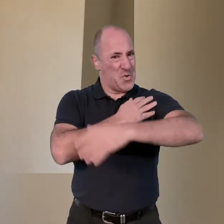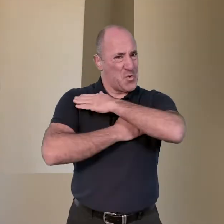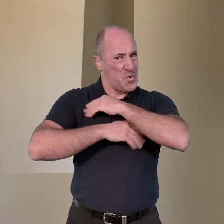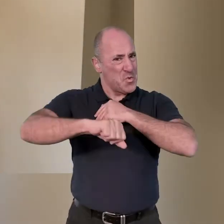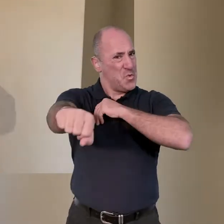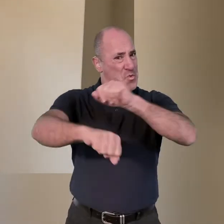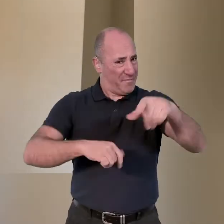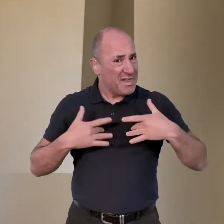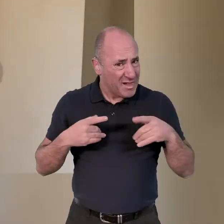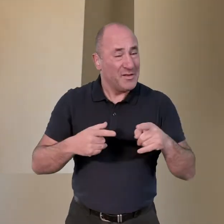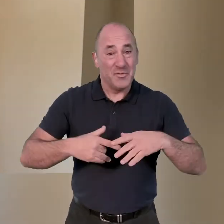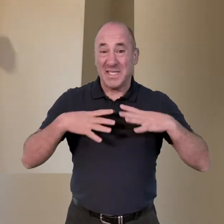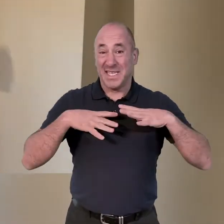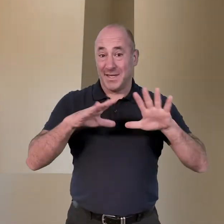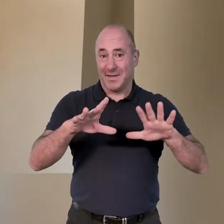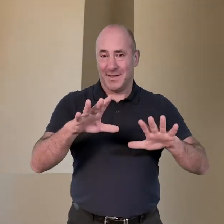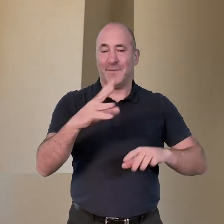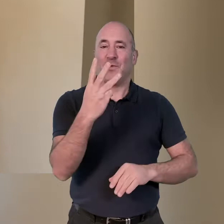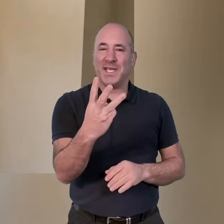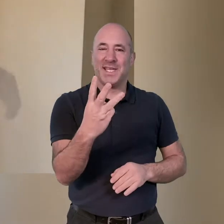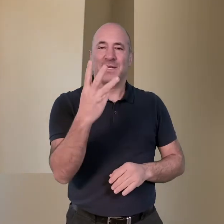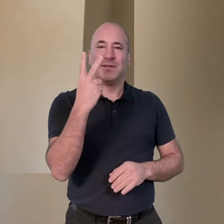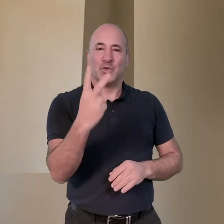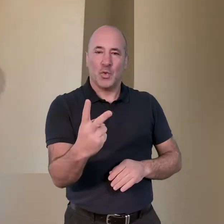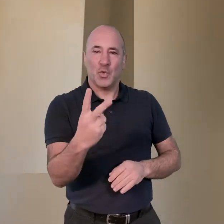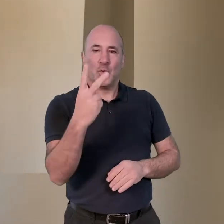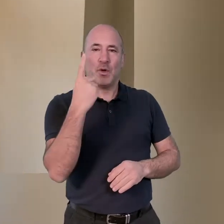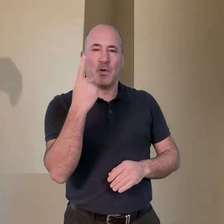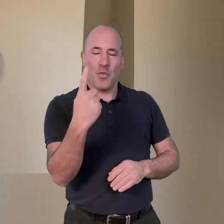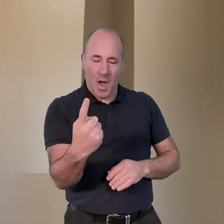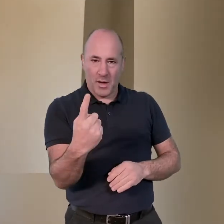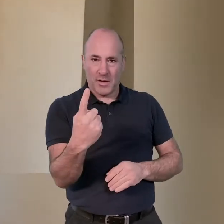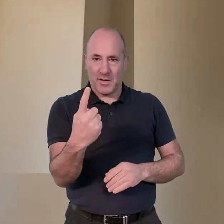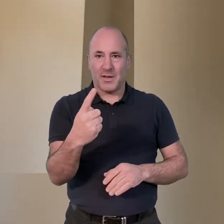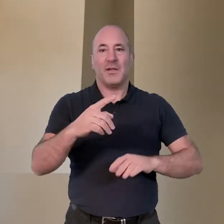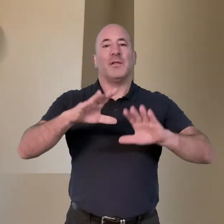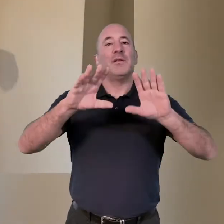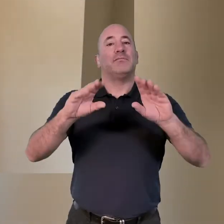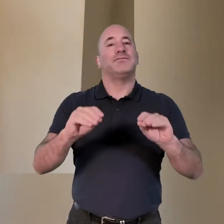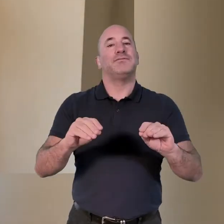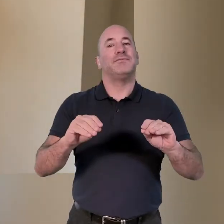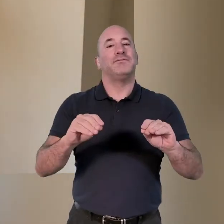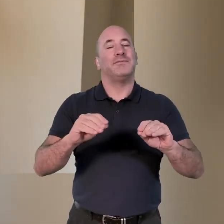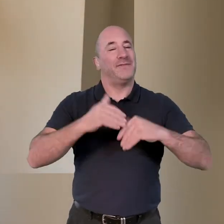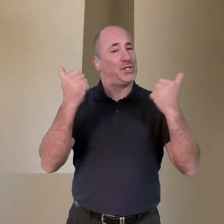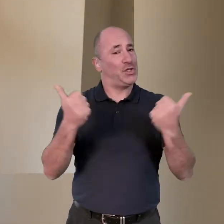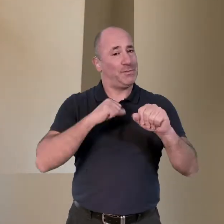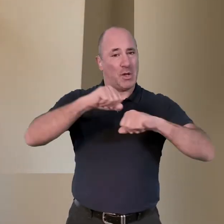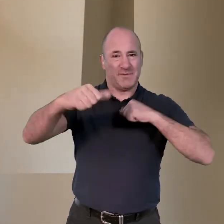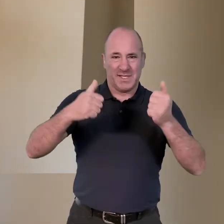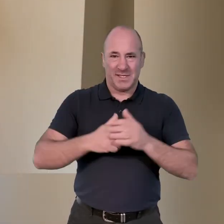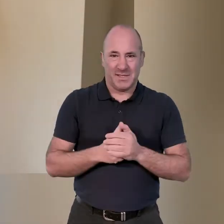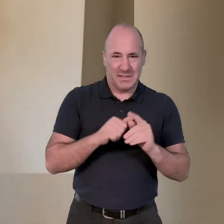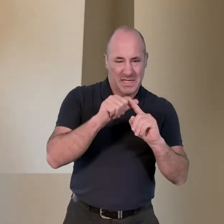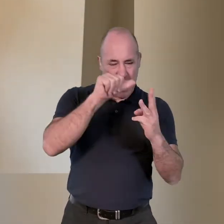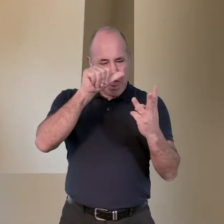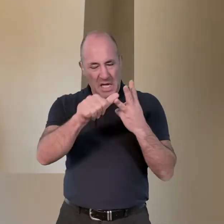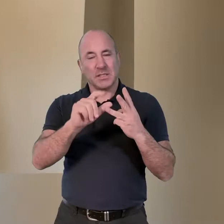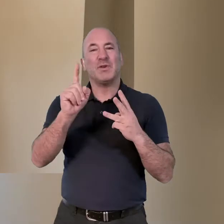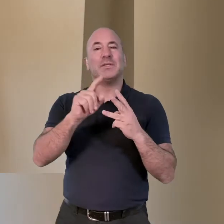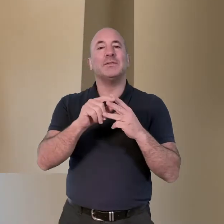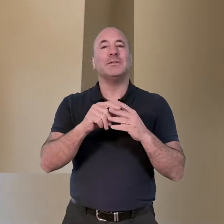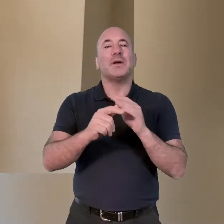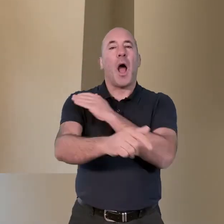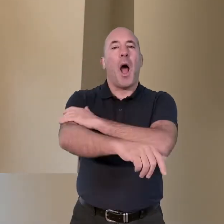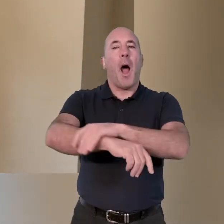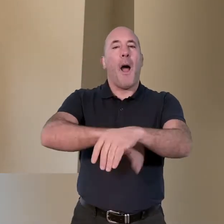You feeling it yet? Ready? 3, 2, 1, and you're done. Punches over. So now we're